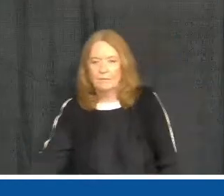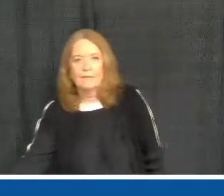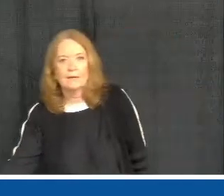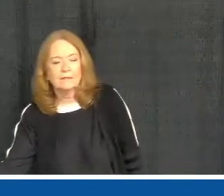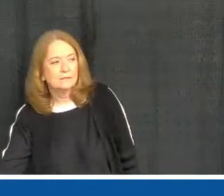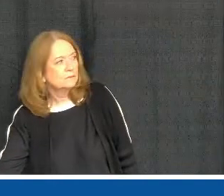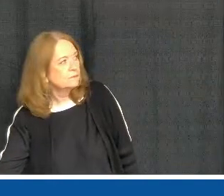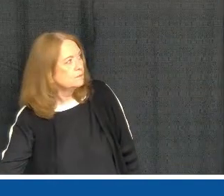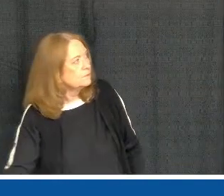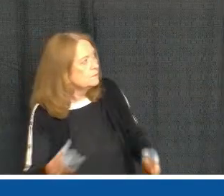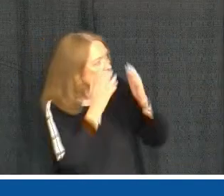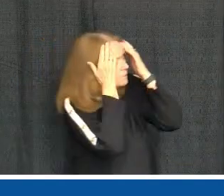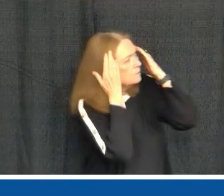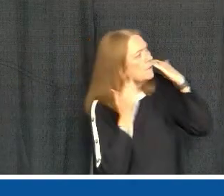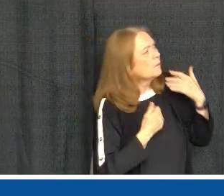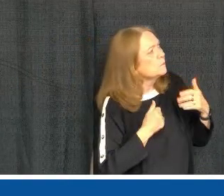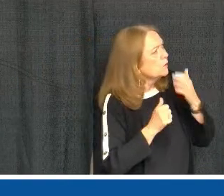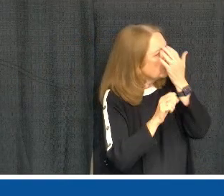Z37,